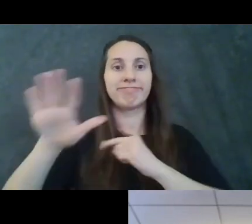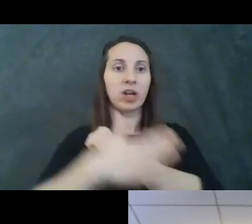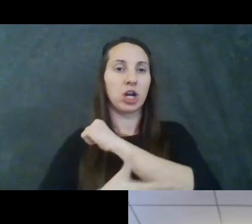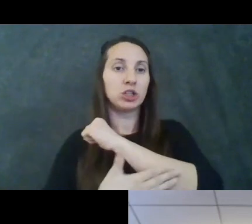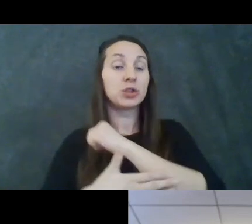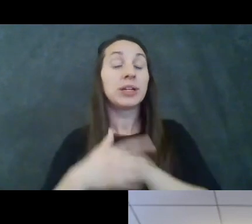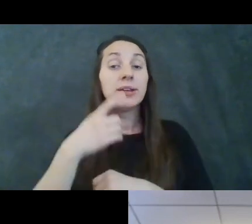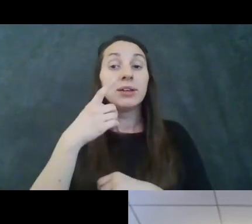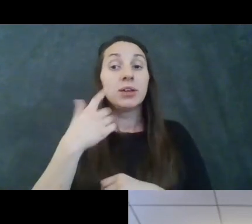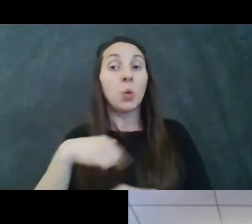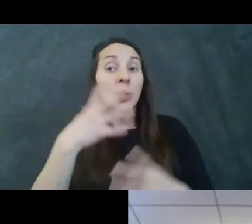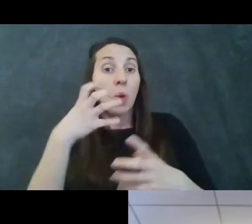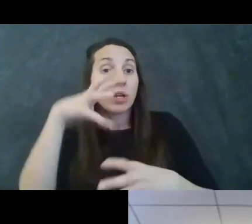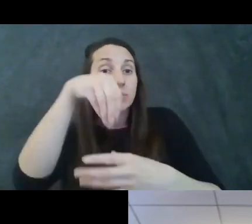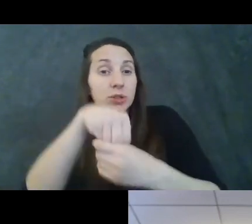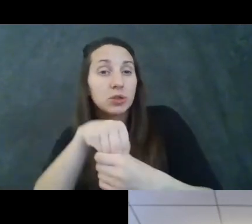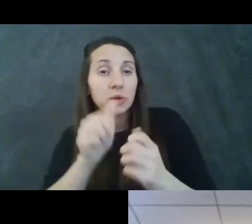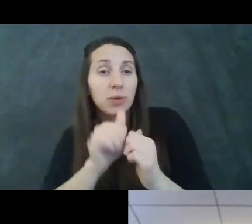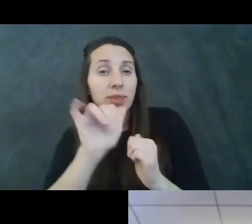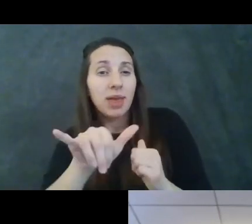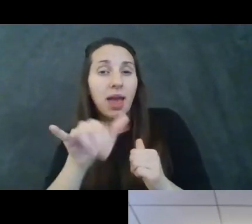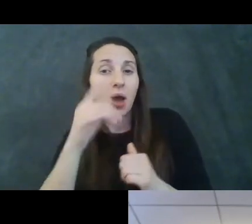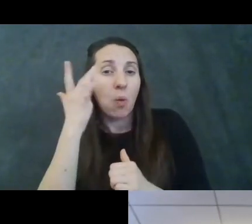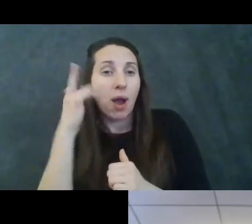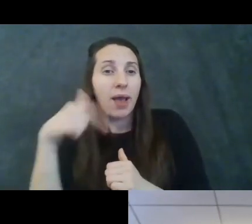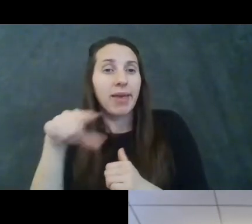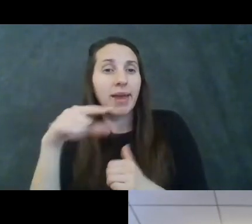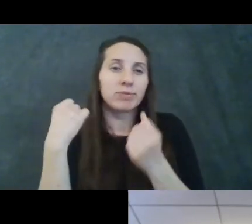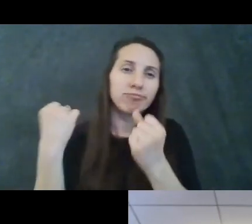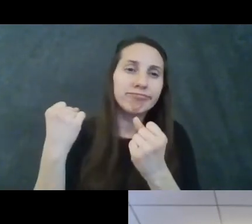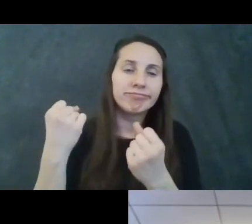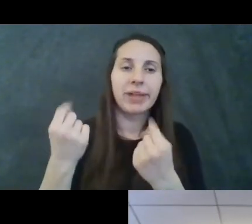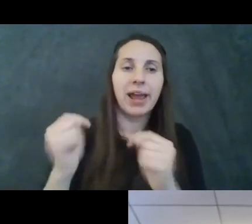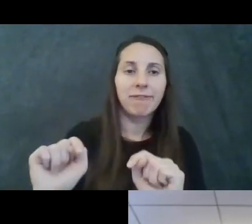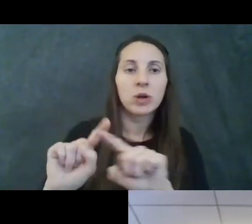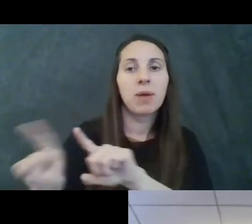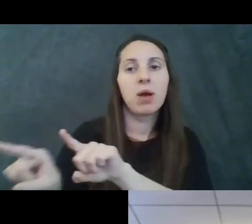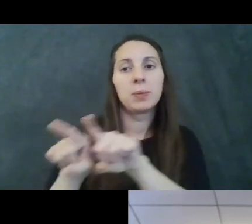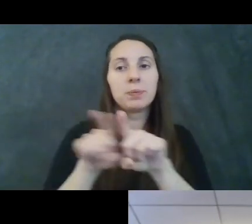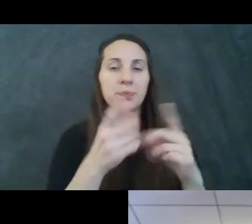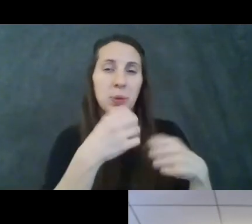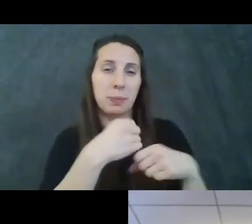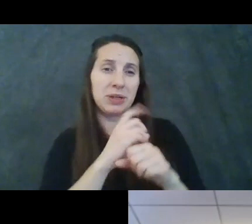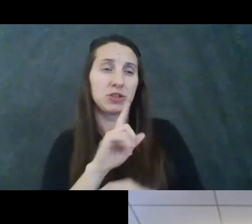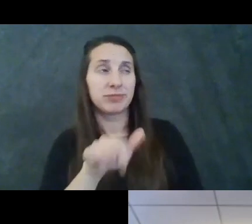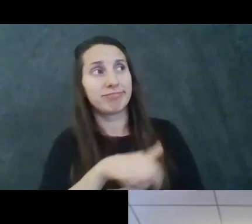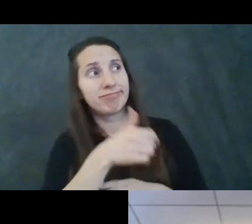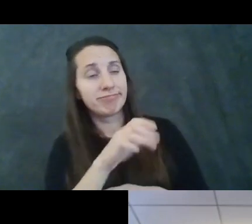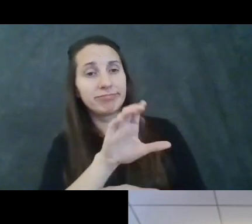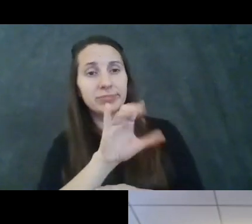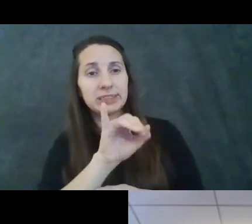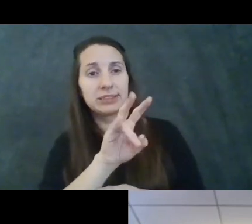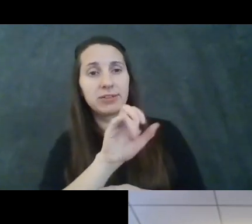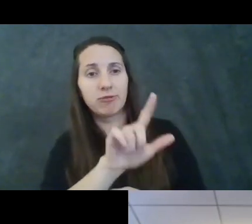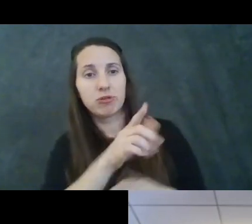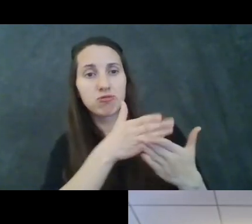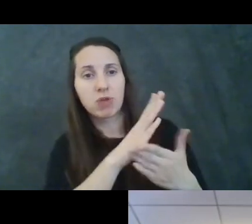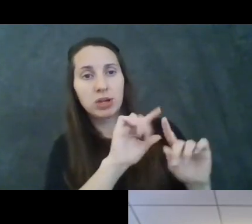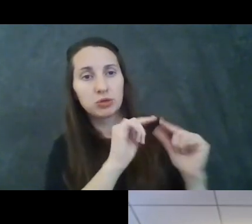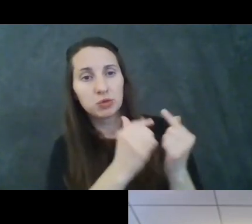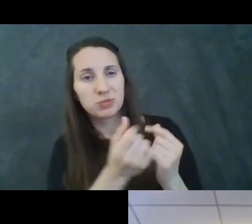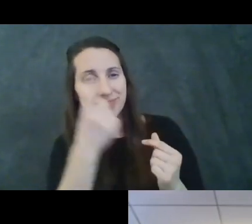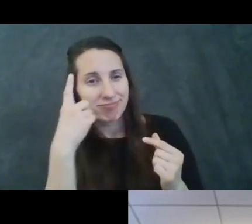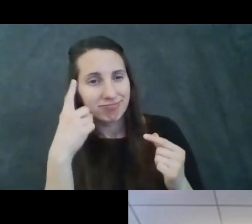part of that because they have a very robust effort, we also want to make sure that the other civil rights groups understand the intersectionality